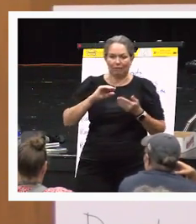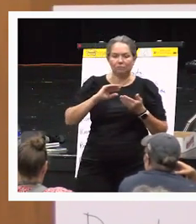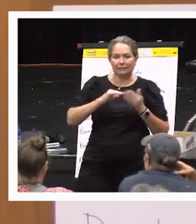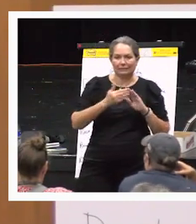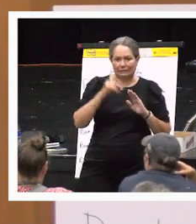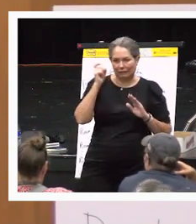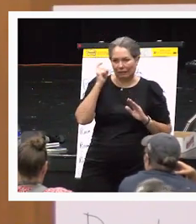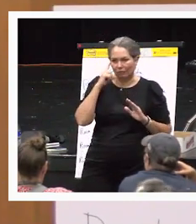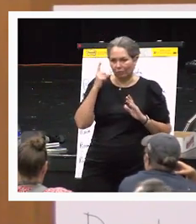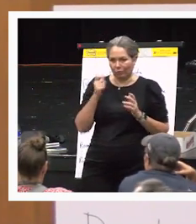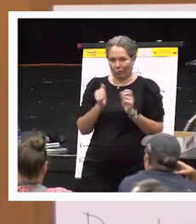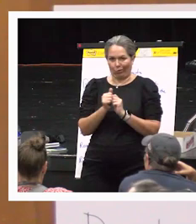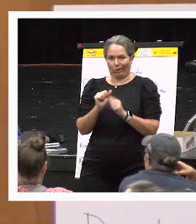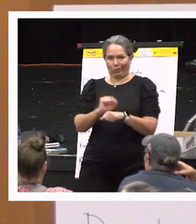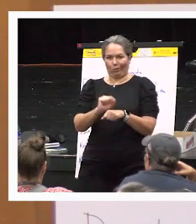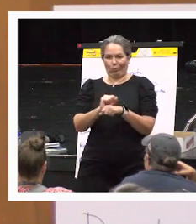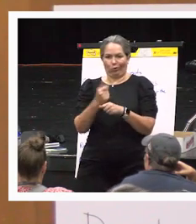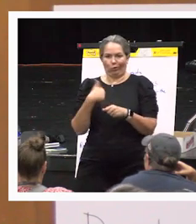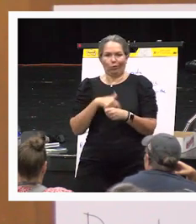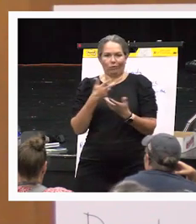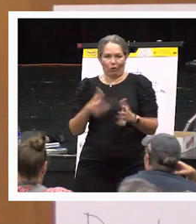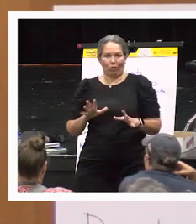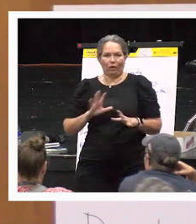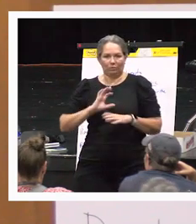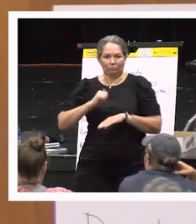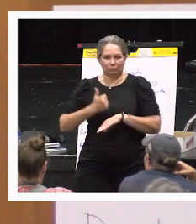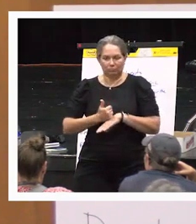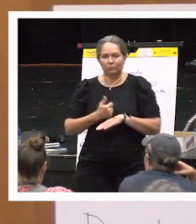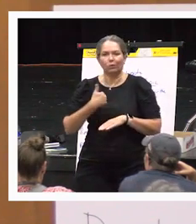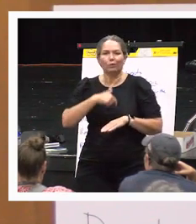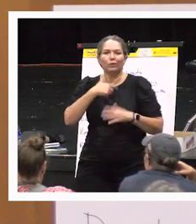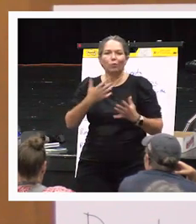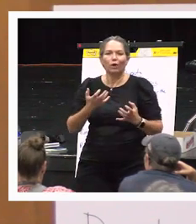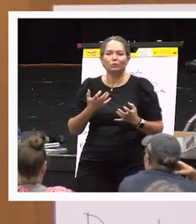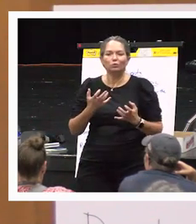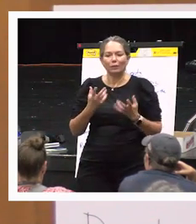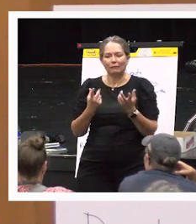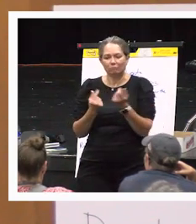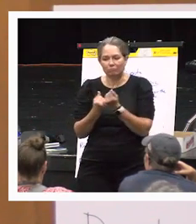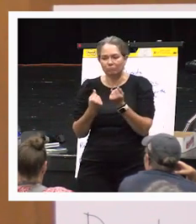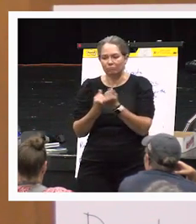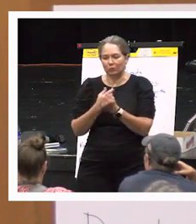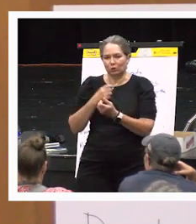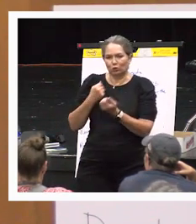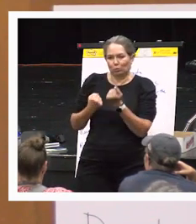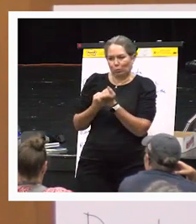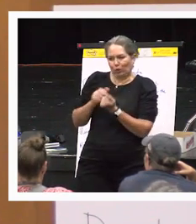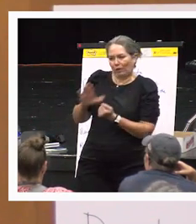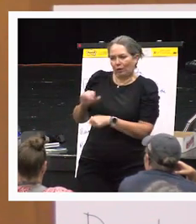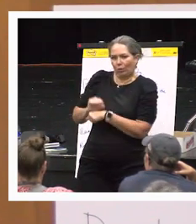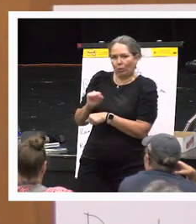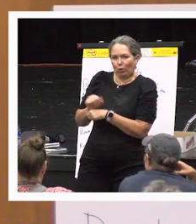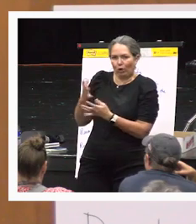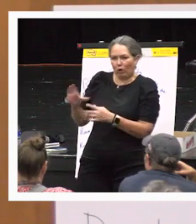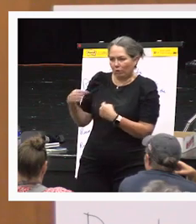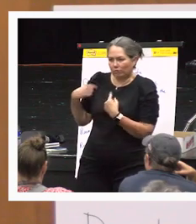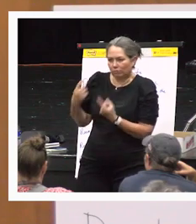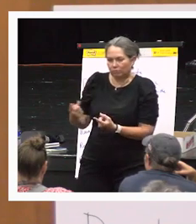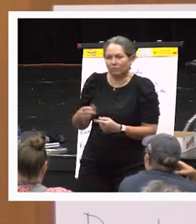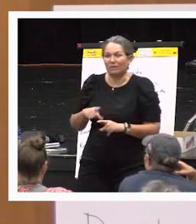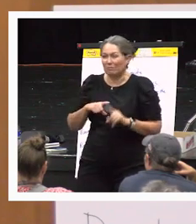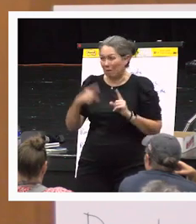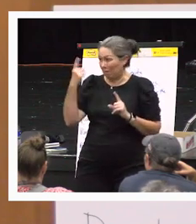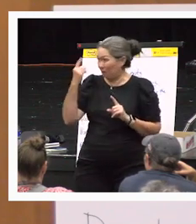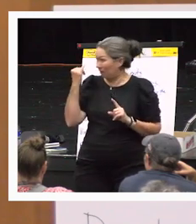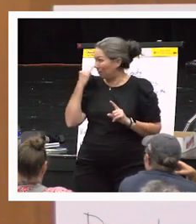already. And we want to be integrating with that work and supporting that work and celebrating that work as well. But I'm wondering if